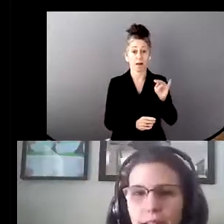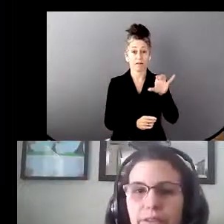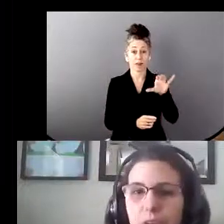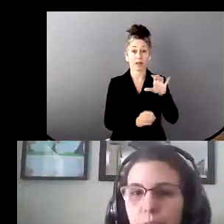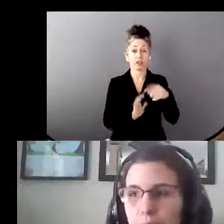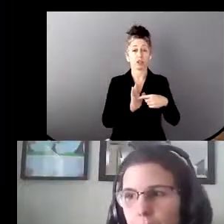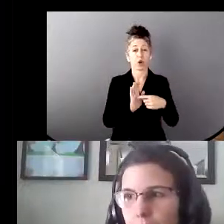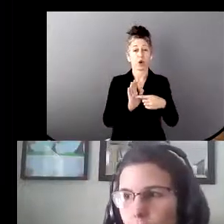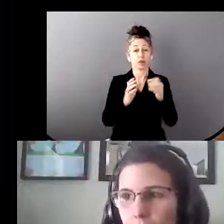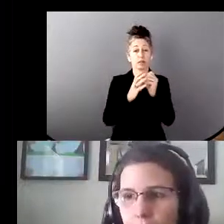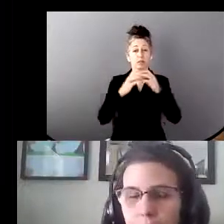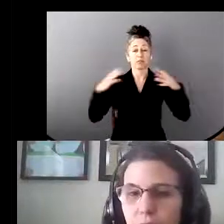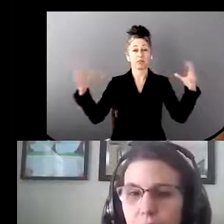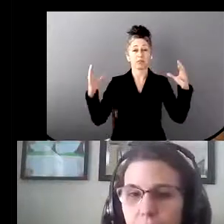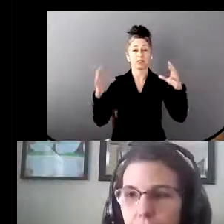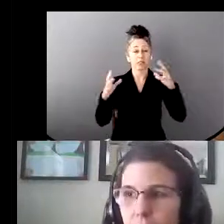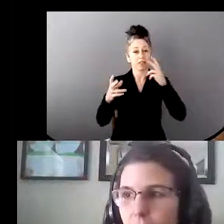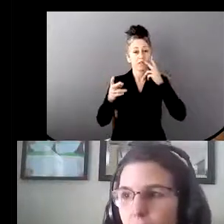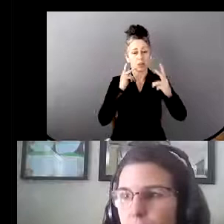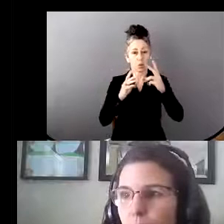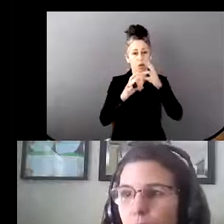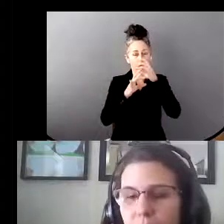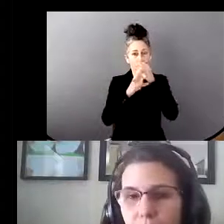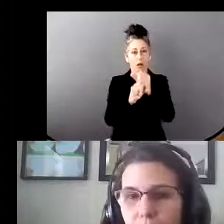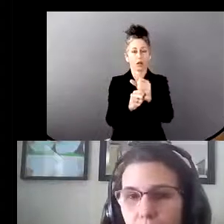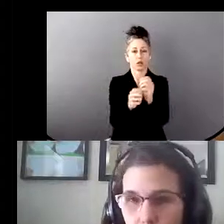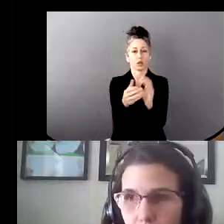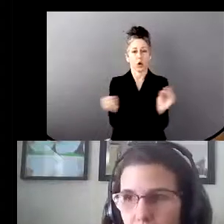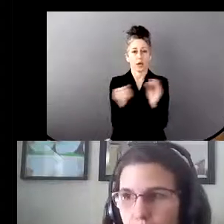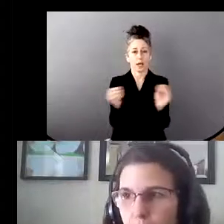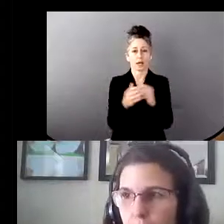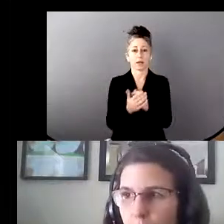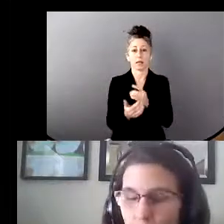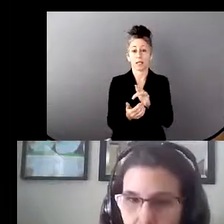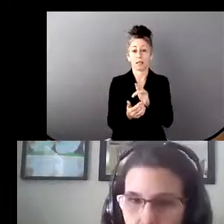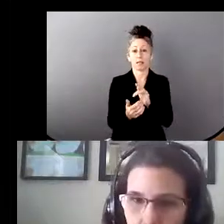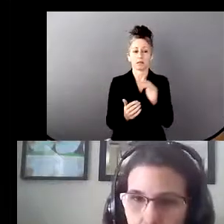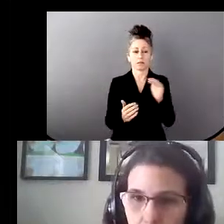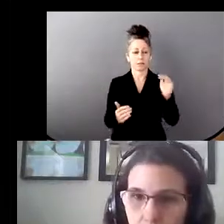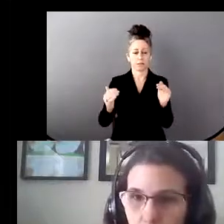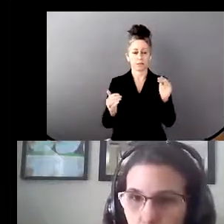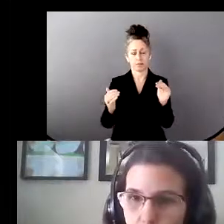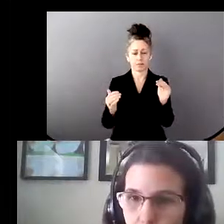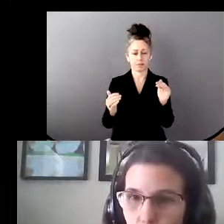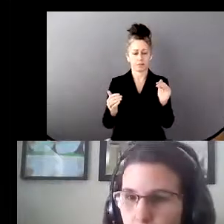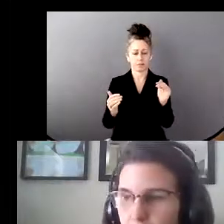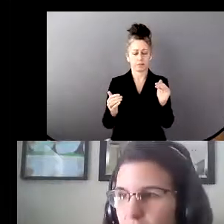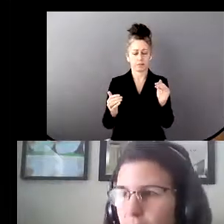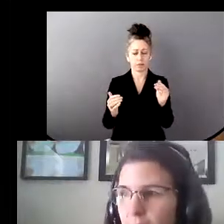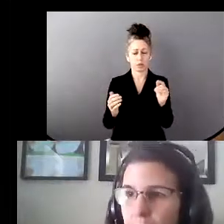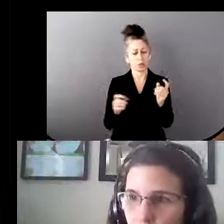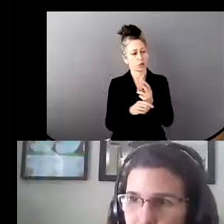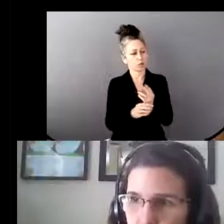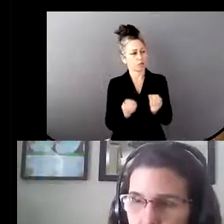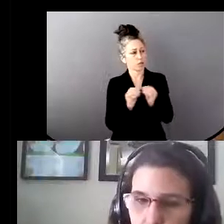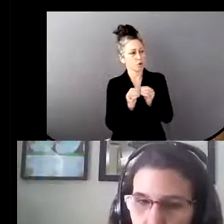story in a visually compelling way. And to do this usually involves a trade-off between breadth, meaning more data points,